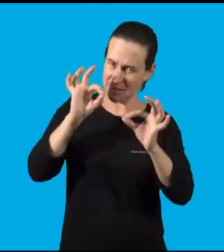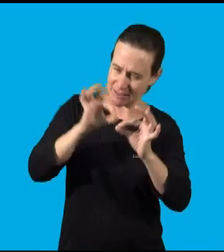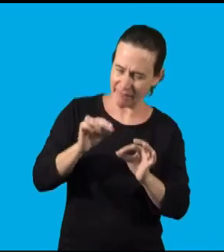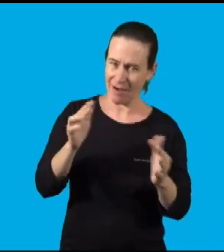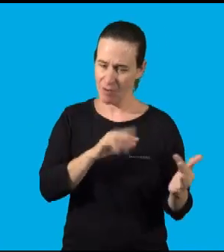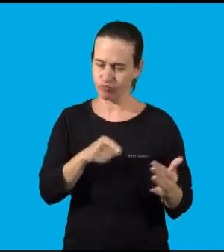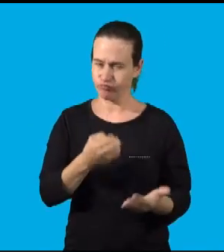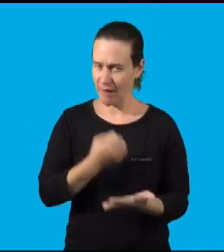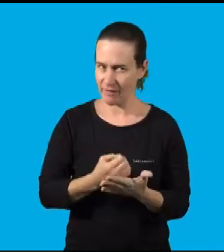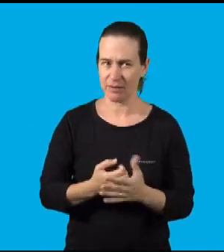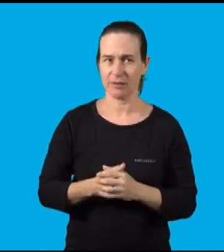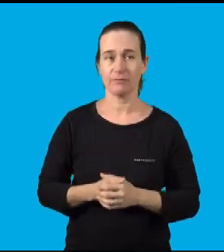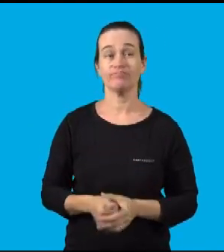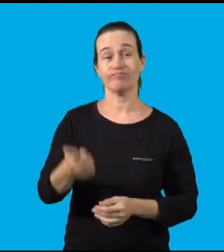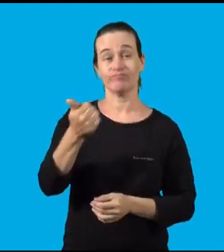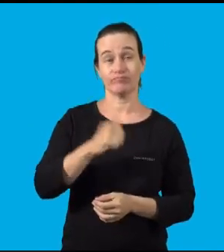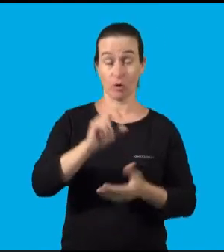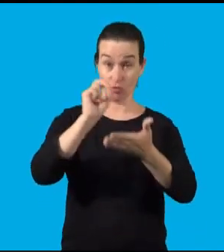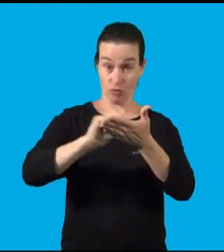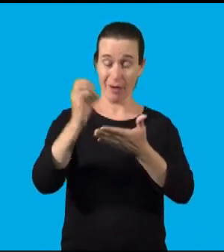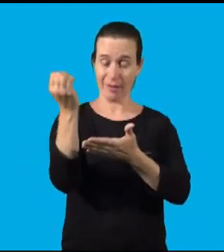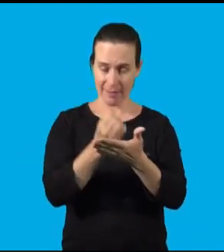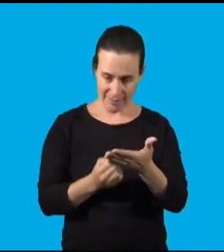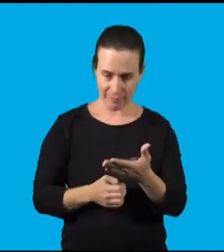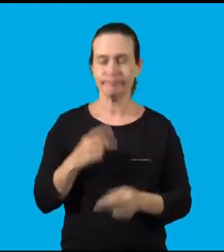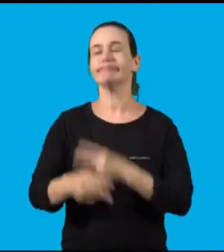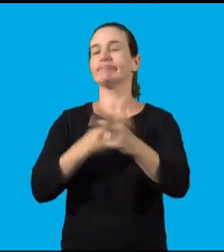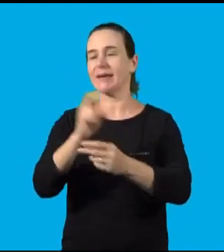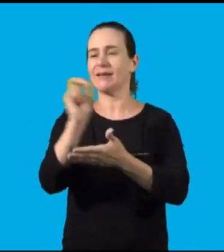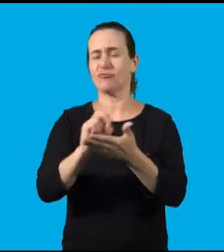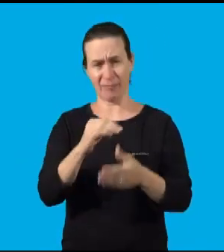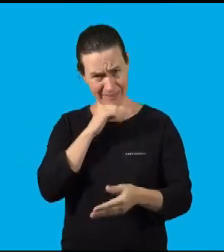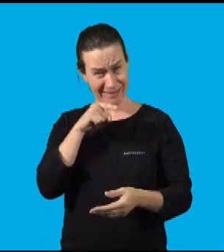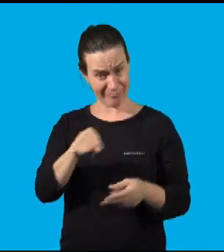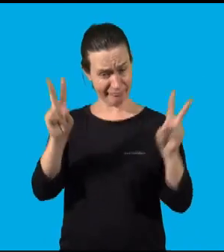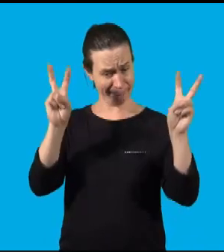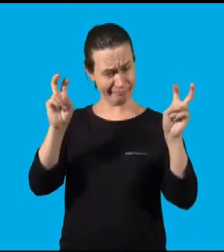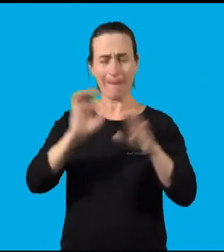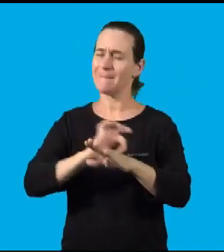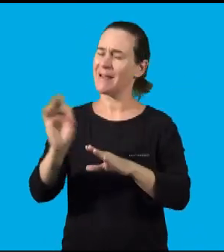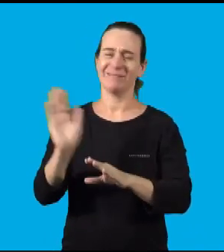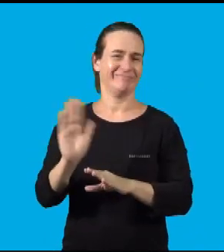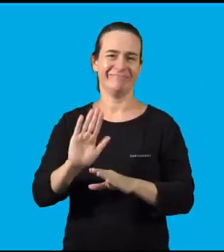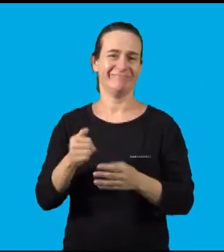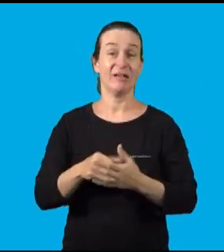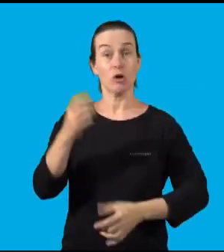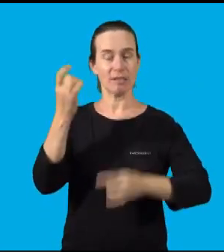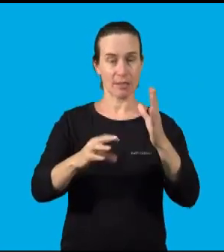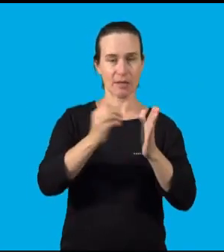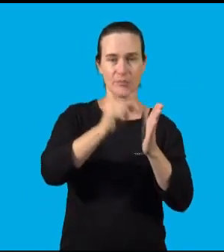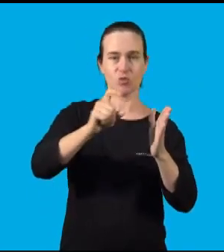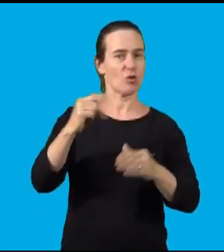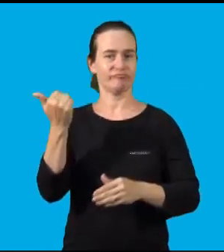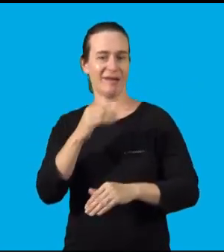relevant. Writing the essay and then rewriting it does not constitute planning and is the reason for some candidates